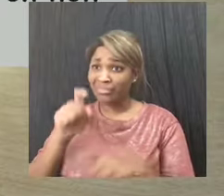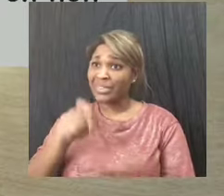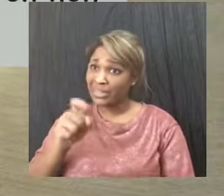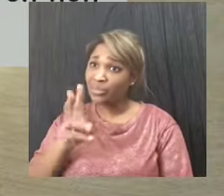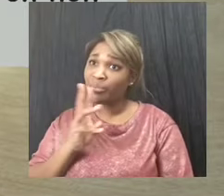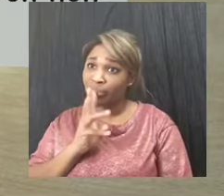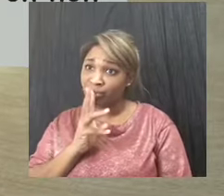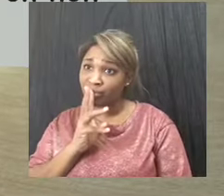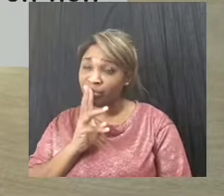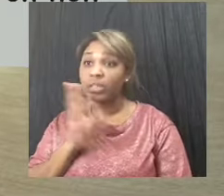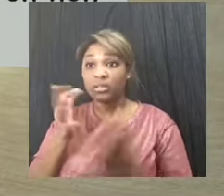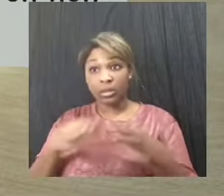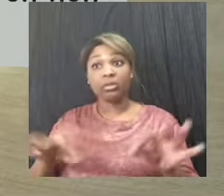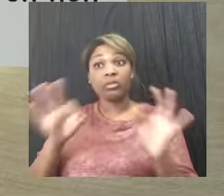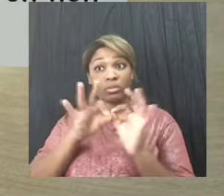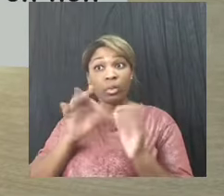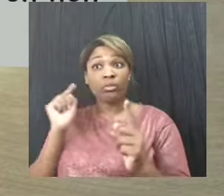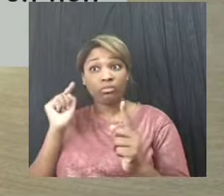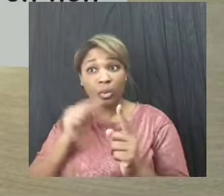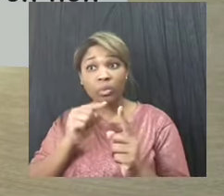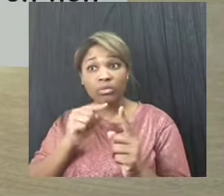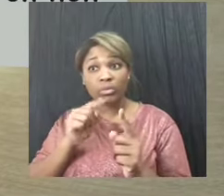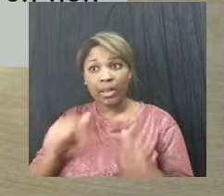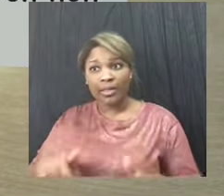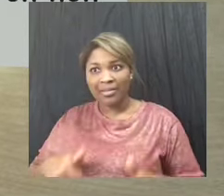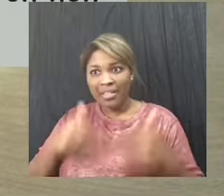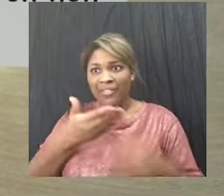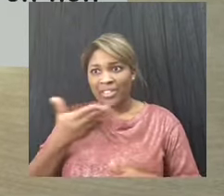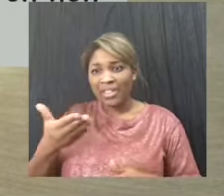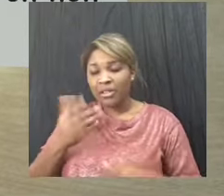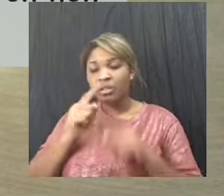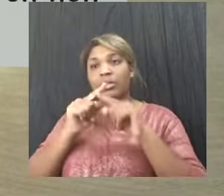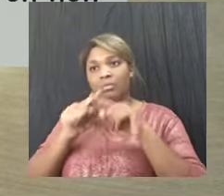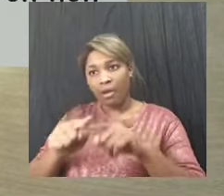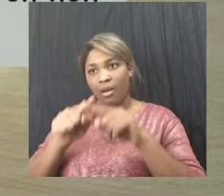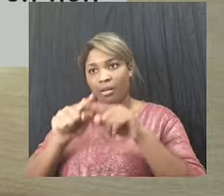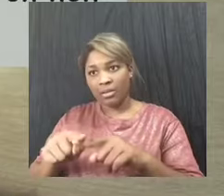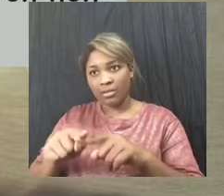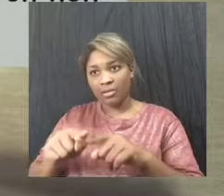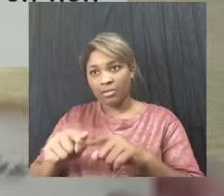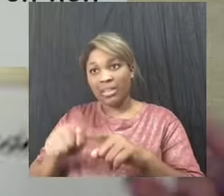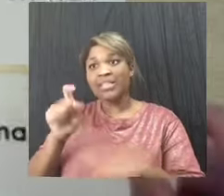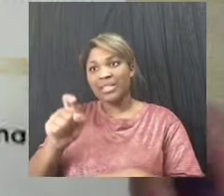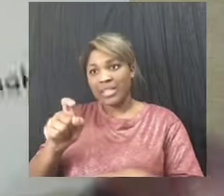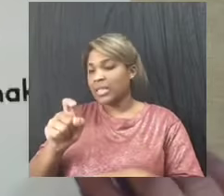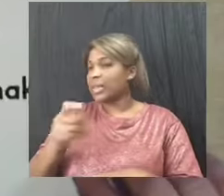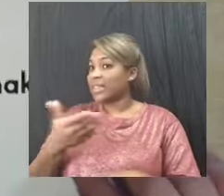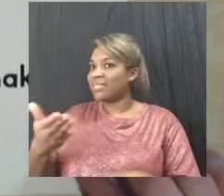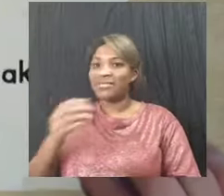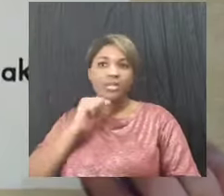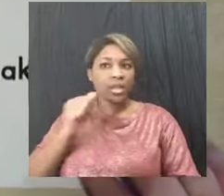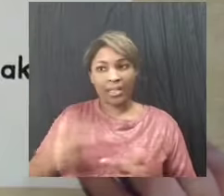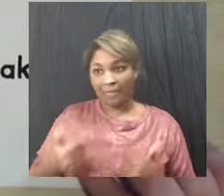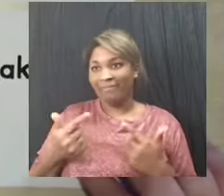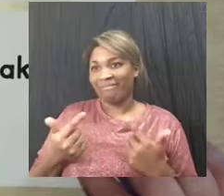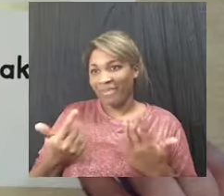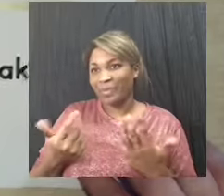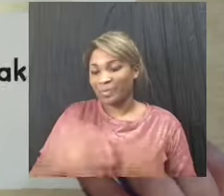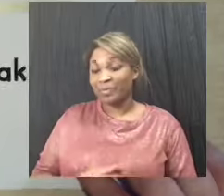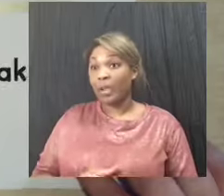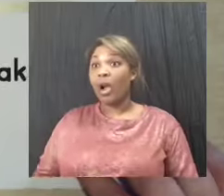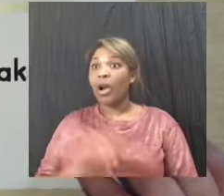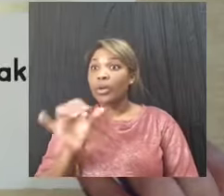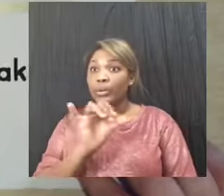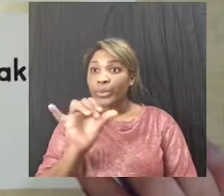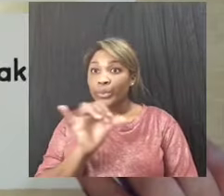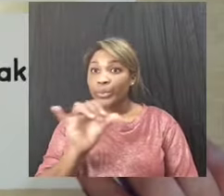is an important point, that living things depend on non-living things. And living